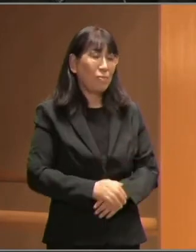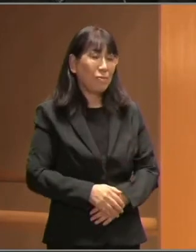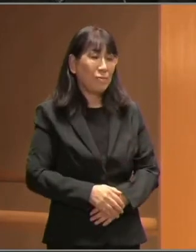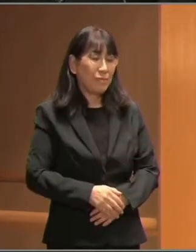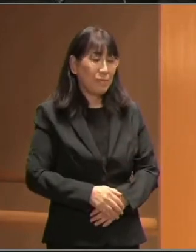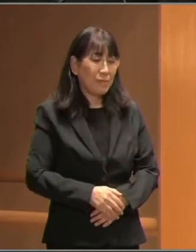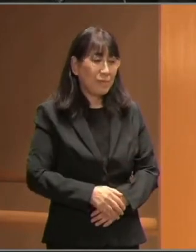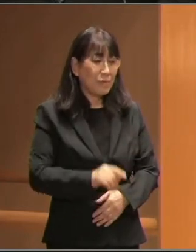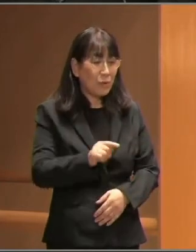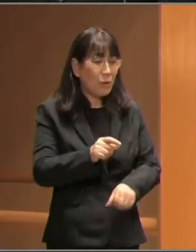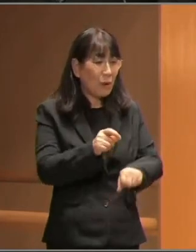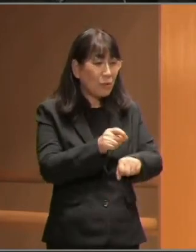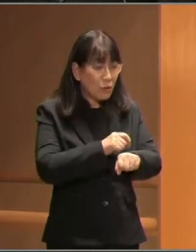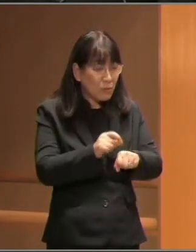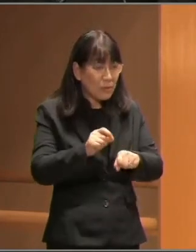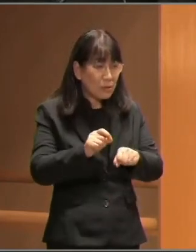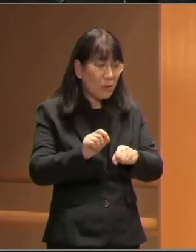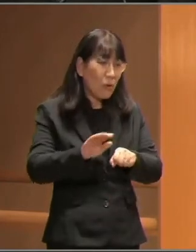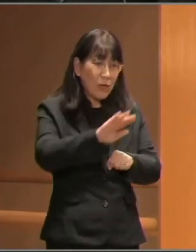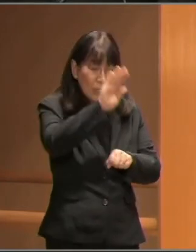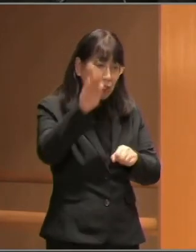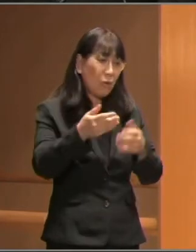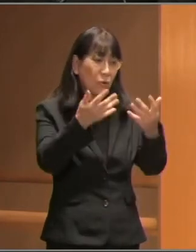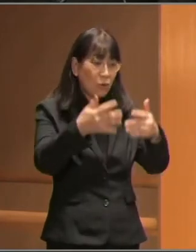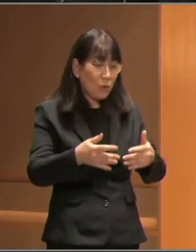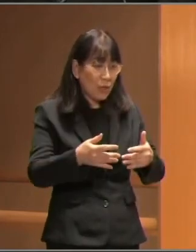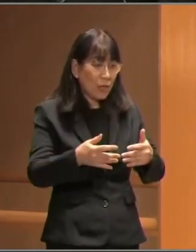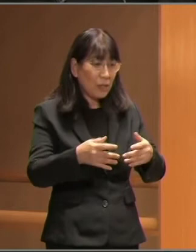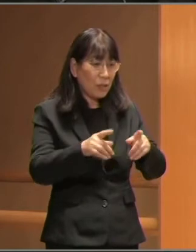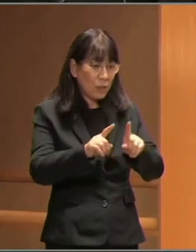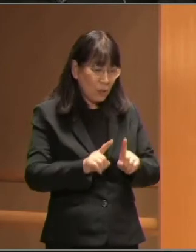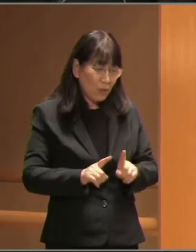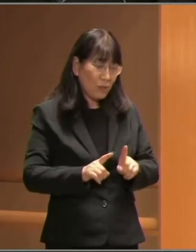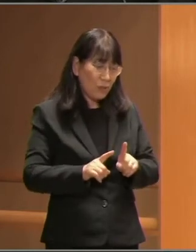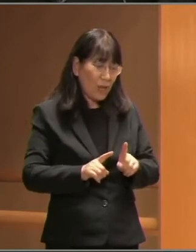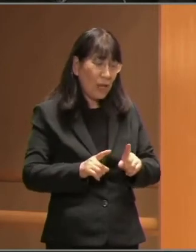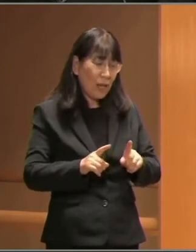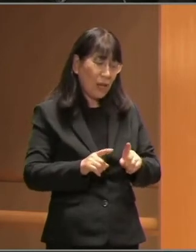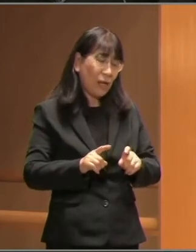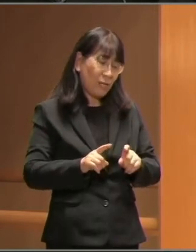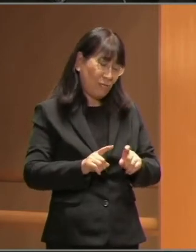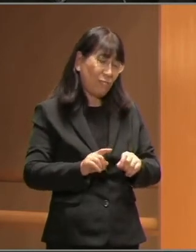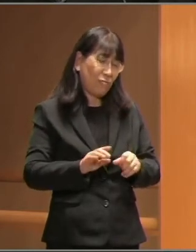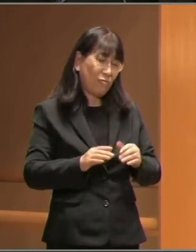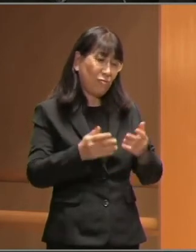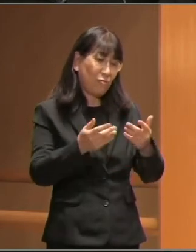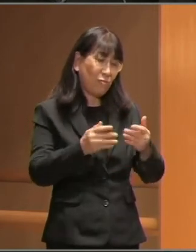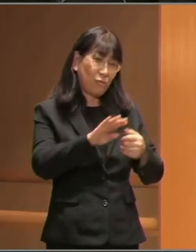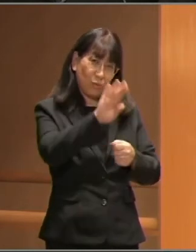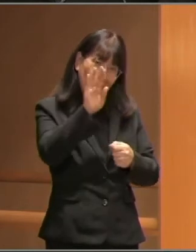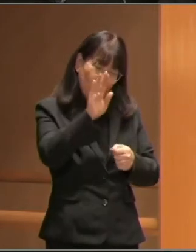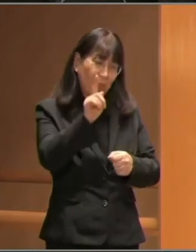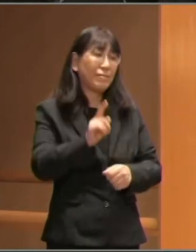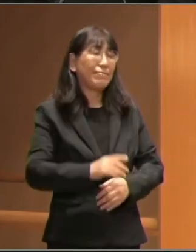us, but this is a very special the condition of Japanese or Japan.